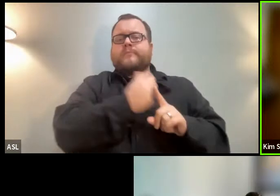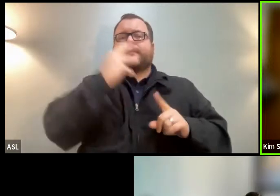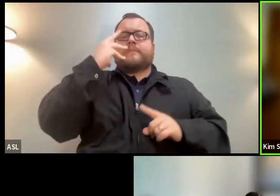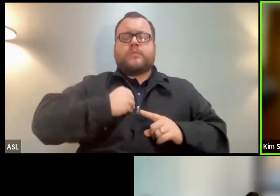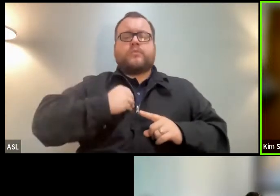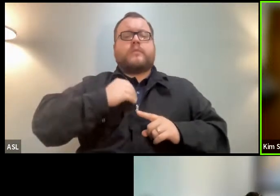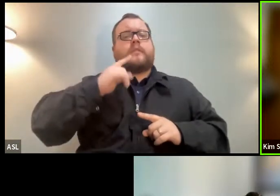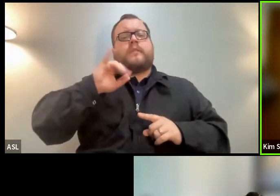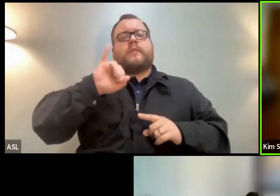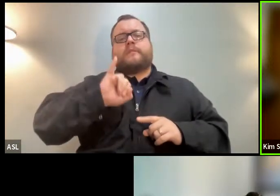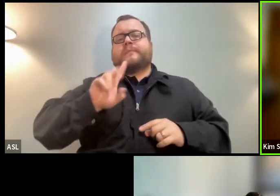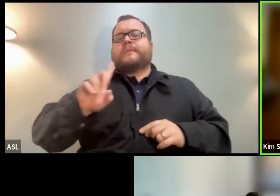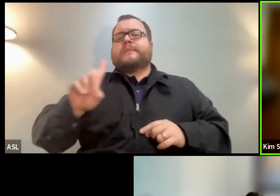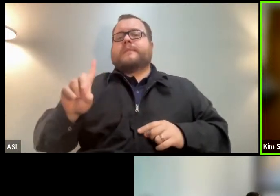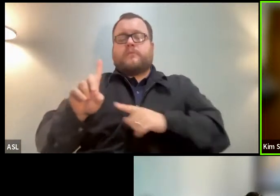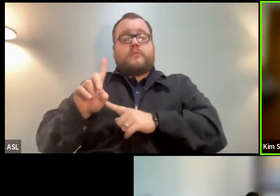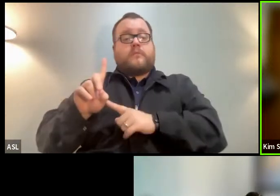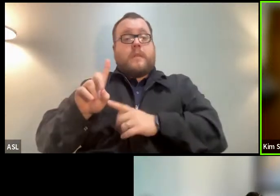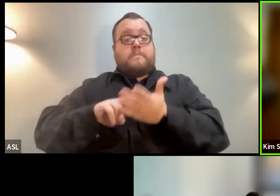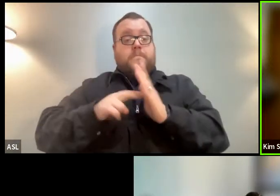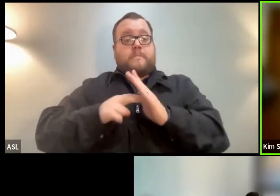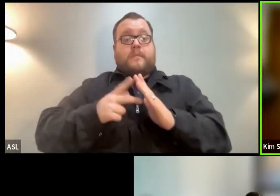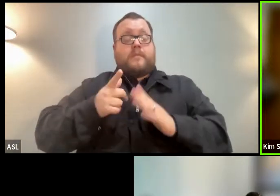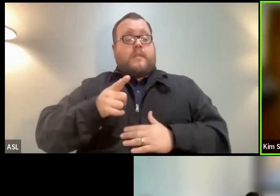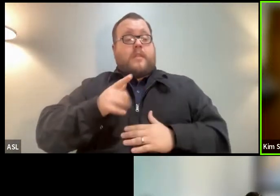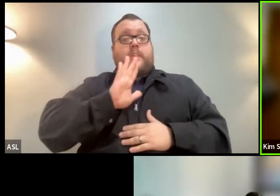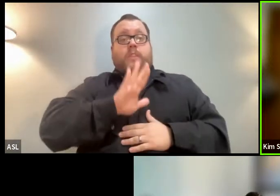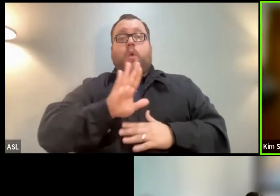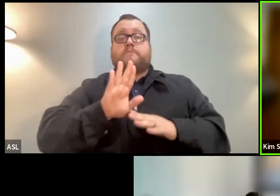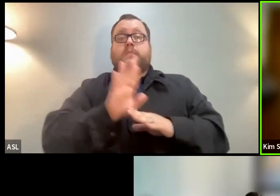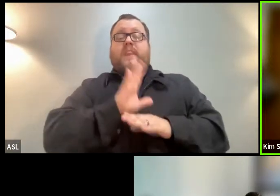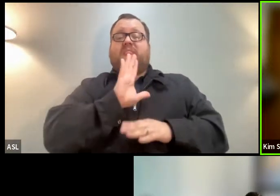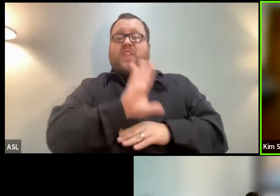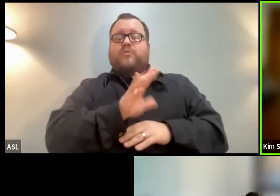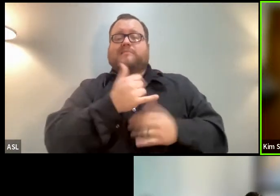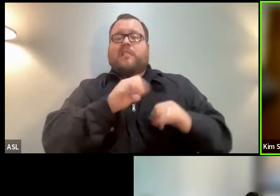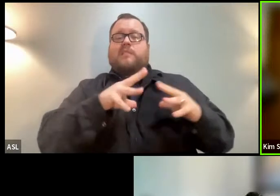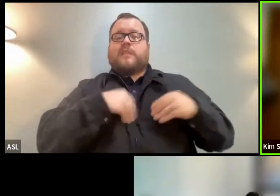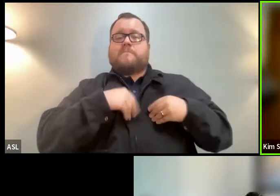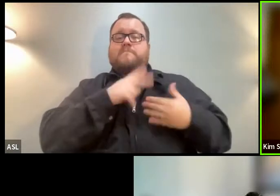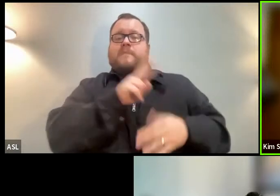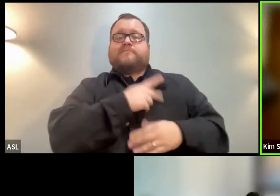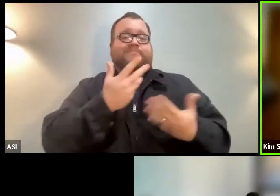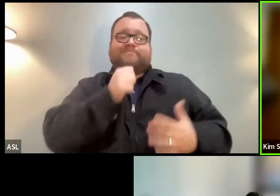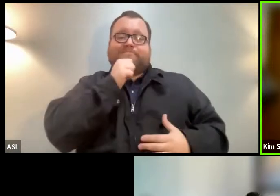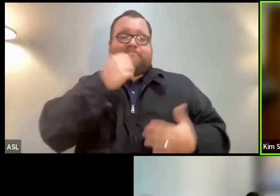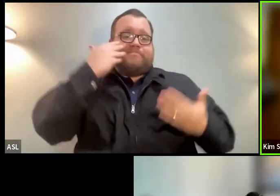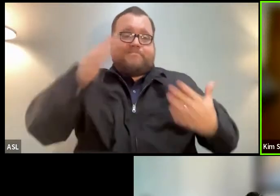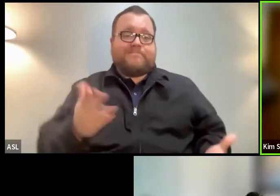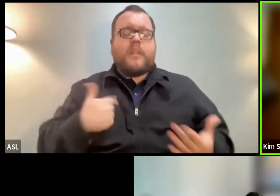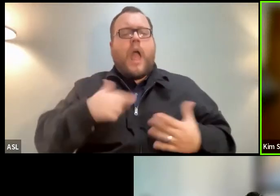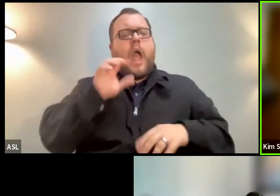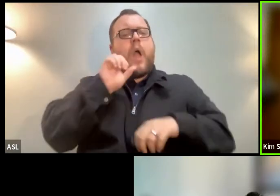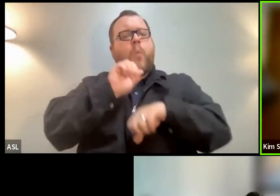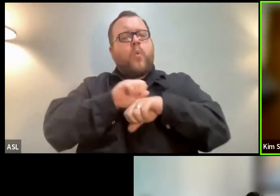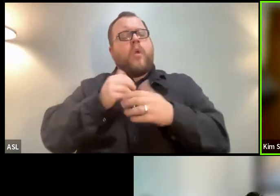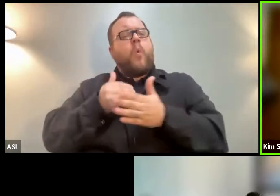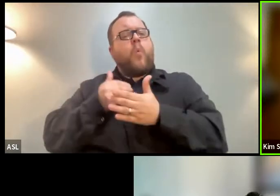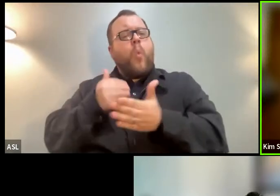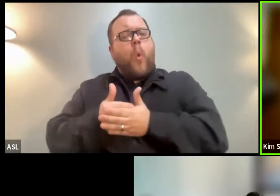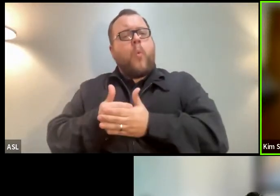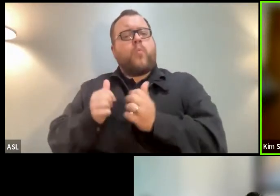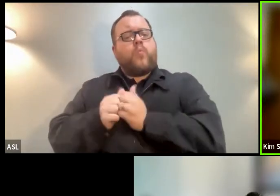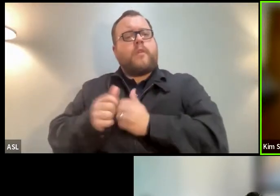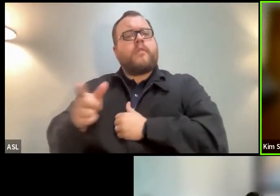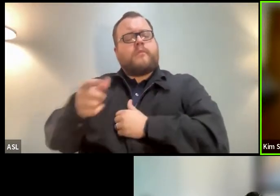developmental disabilities, it doesn't mean their practice is still open. I work very closely with an internal medicine physician